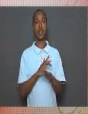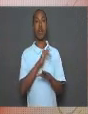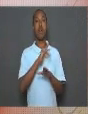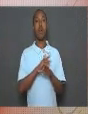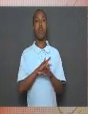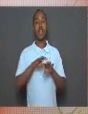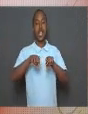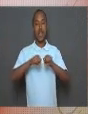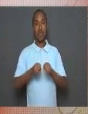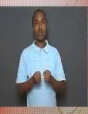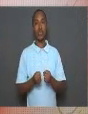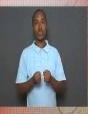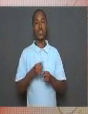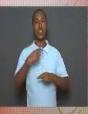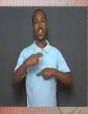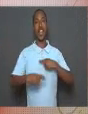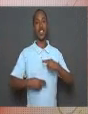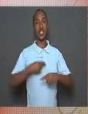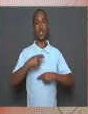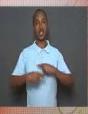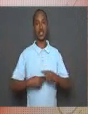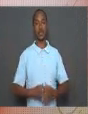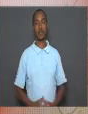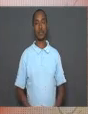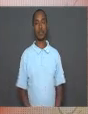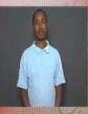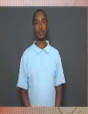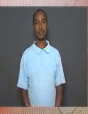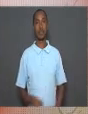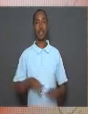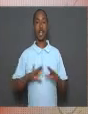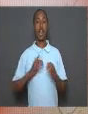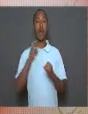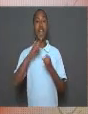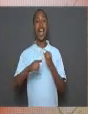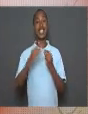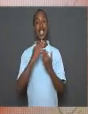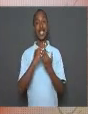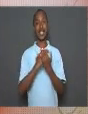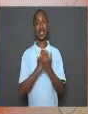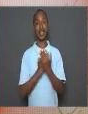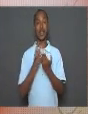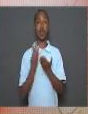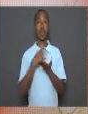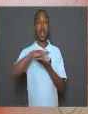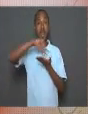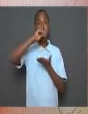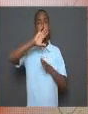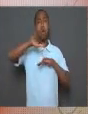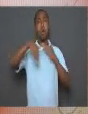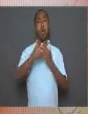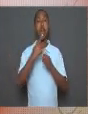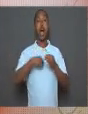on decomposition reactions. In our last lesson, we learned all